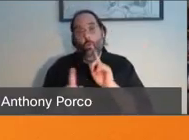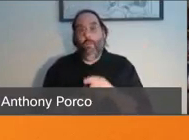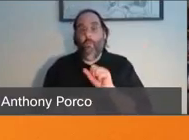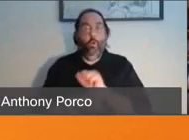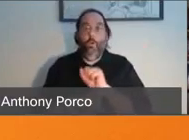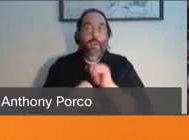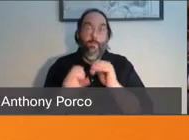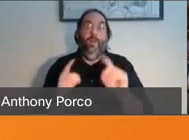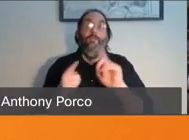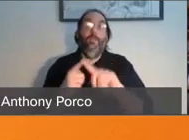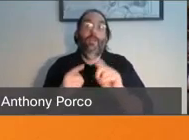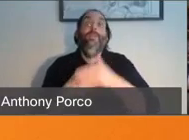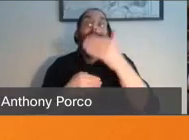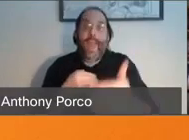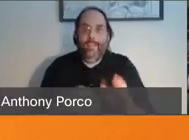emails until the next business day.